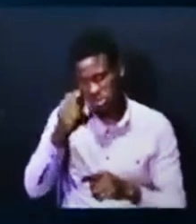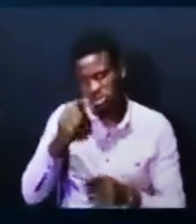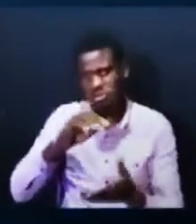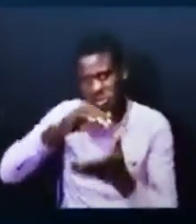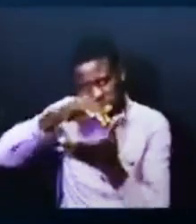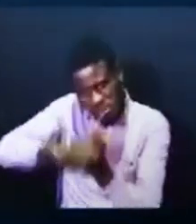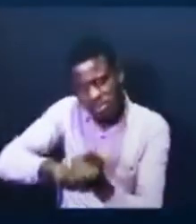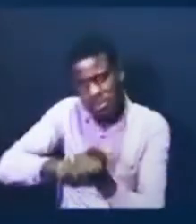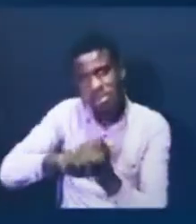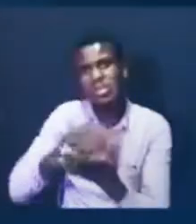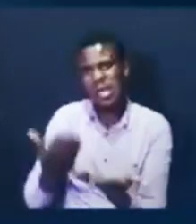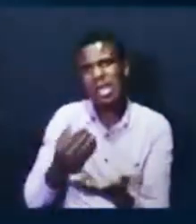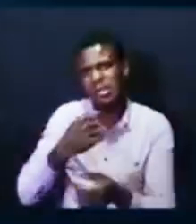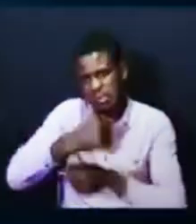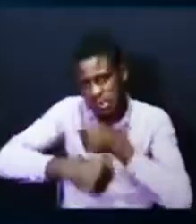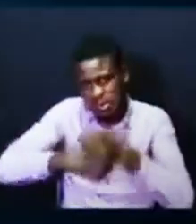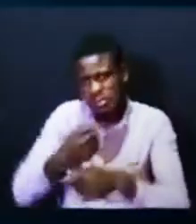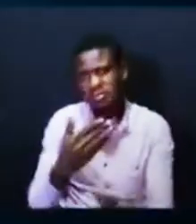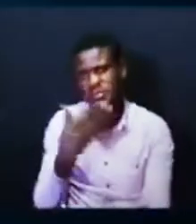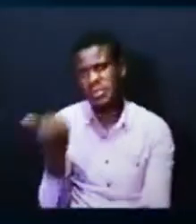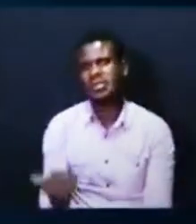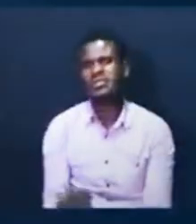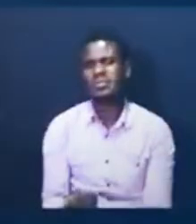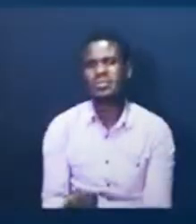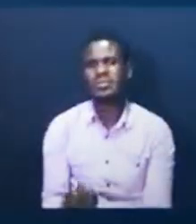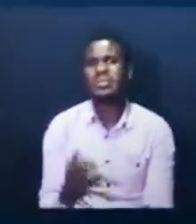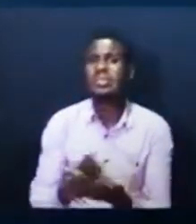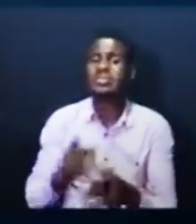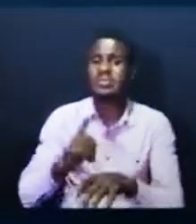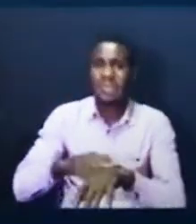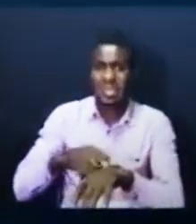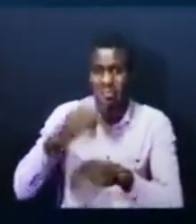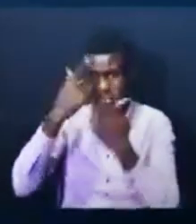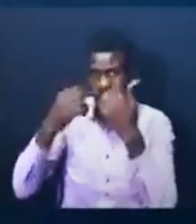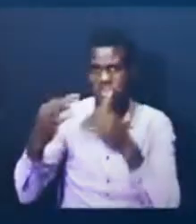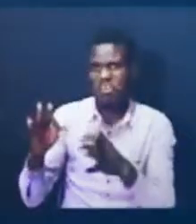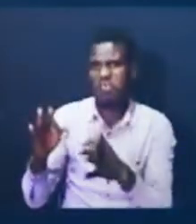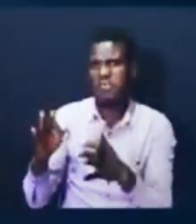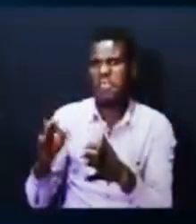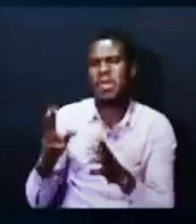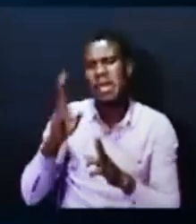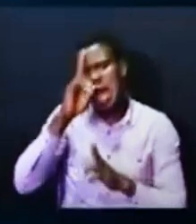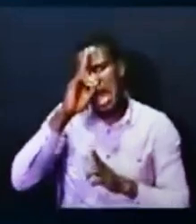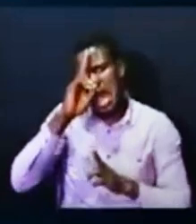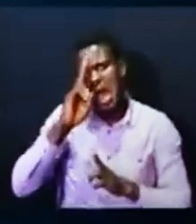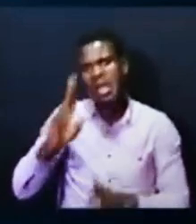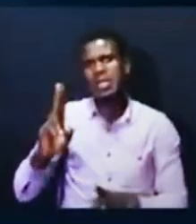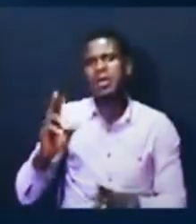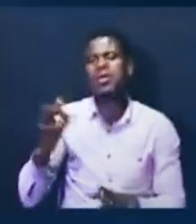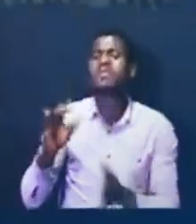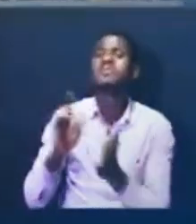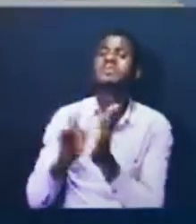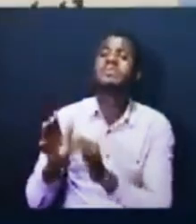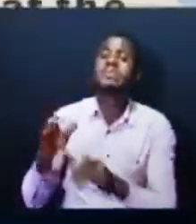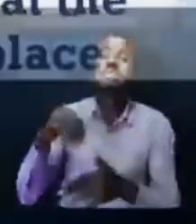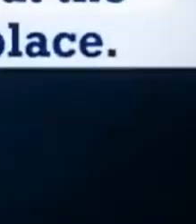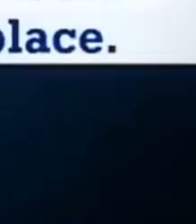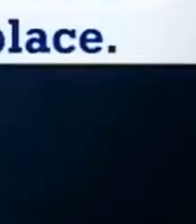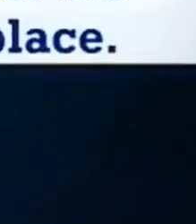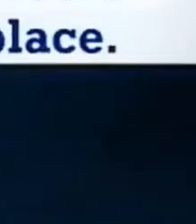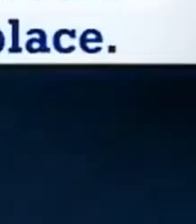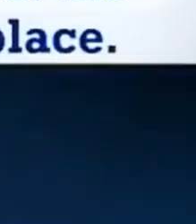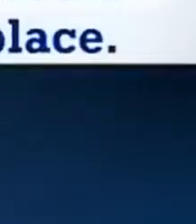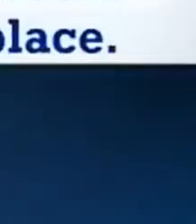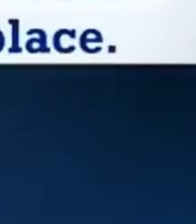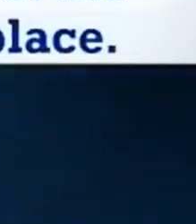Sometimes for the sake of his honor in the church. So debi an new nyam wasafunu mu enti no. Take the blows. Omodia sa obeje akutuku no.